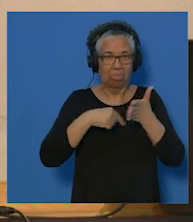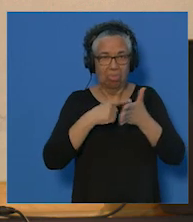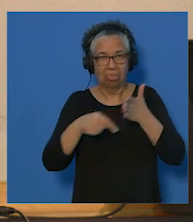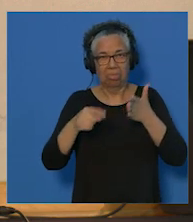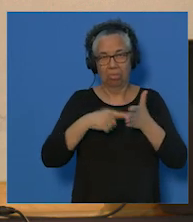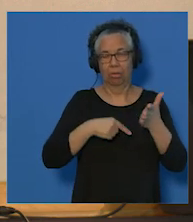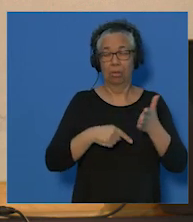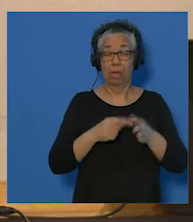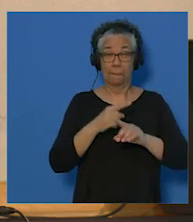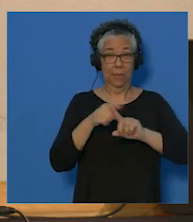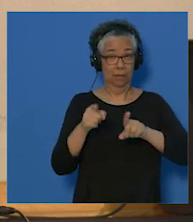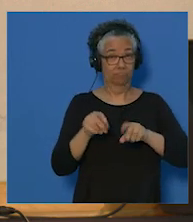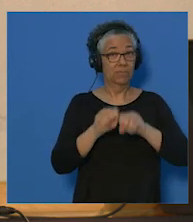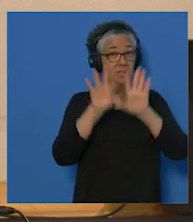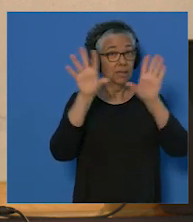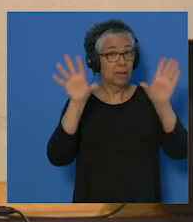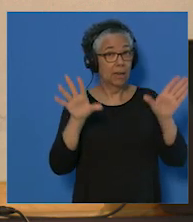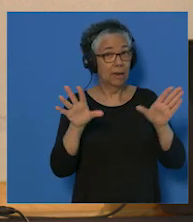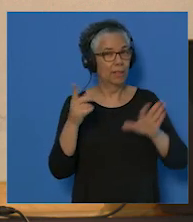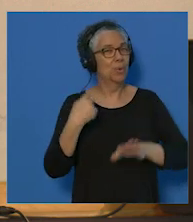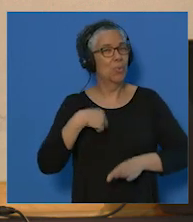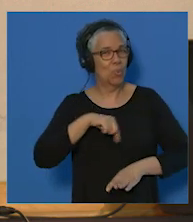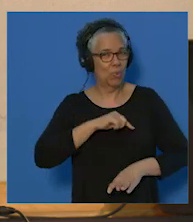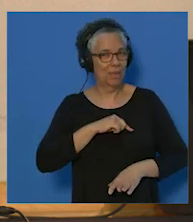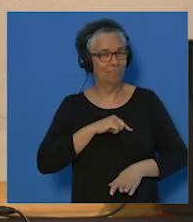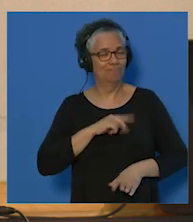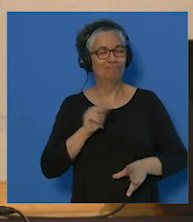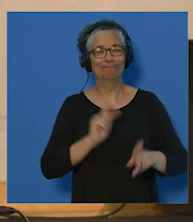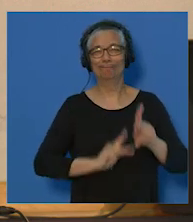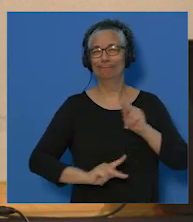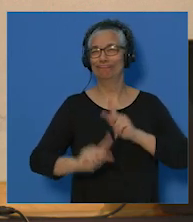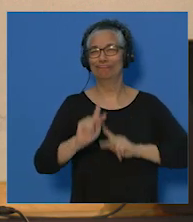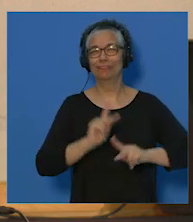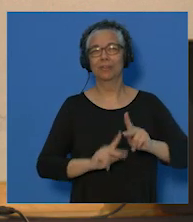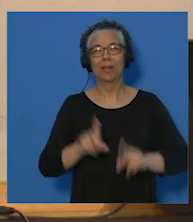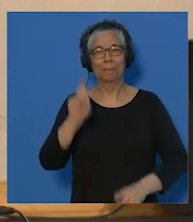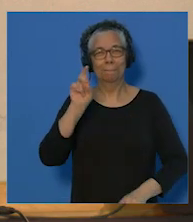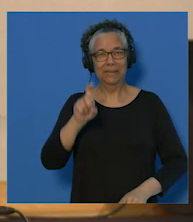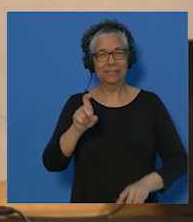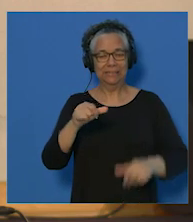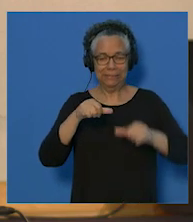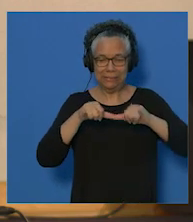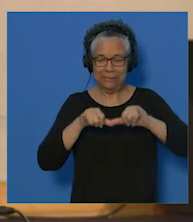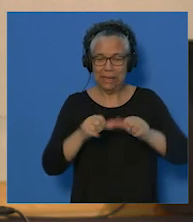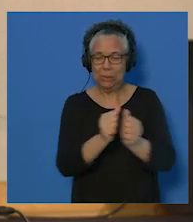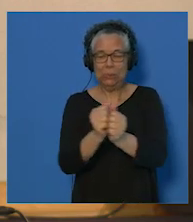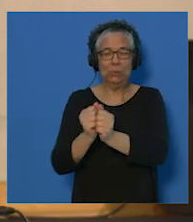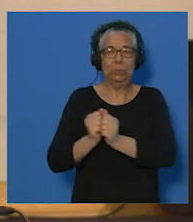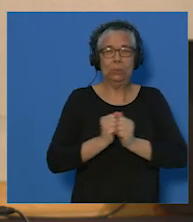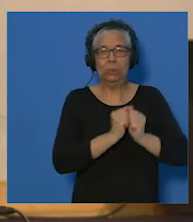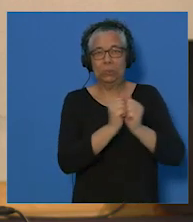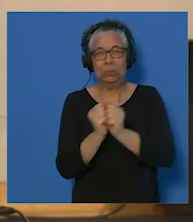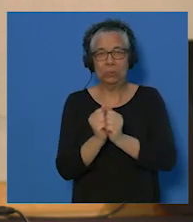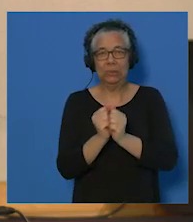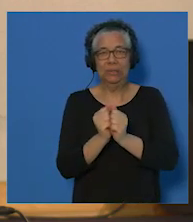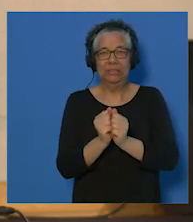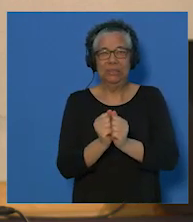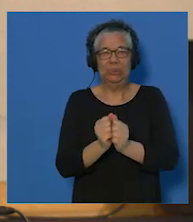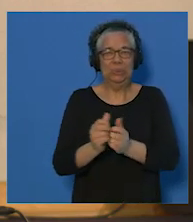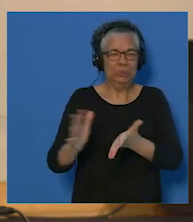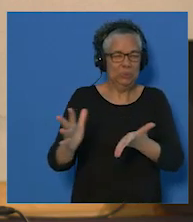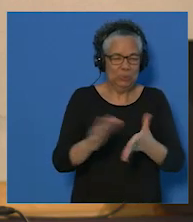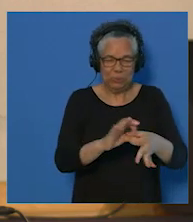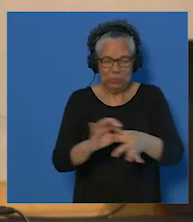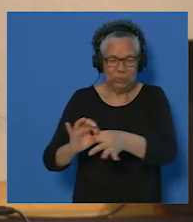clear is that we as a people must stick together to eradicate